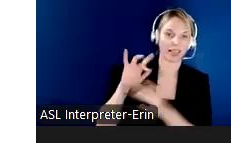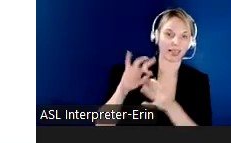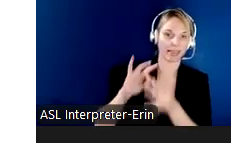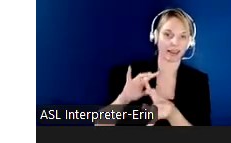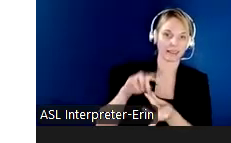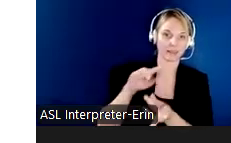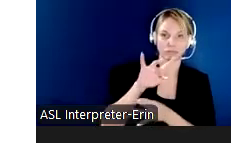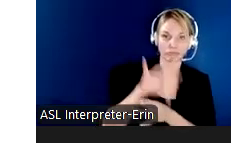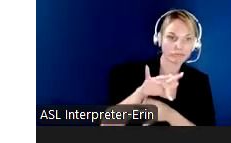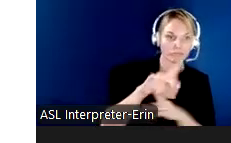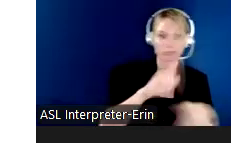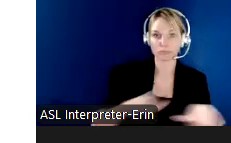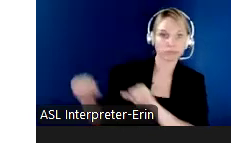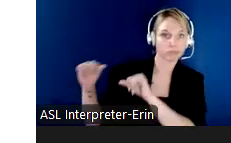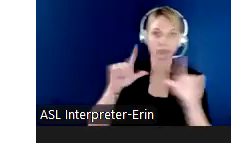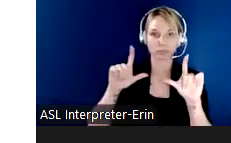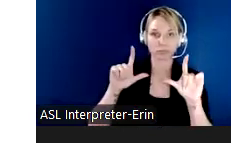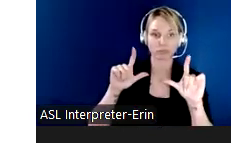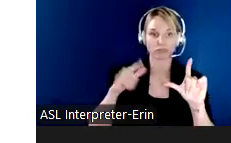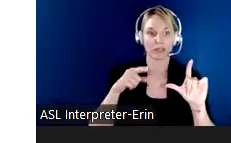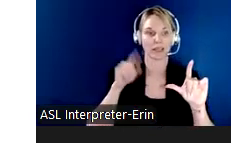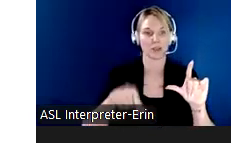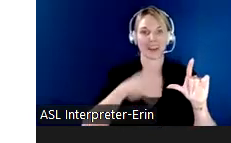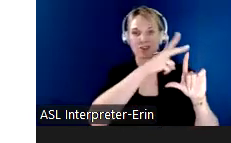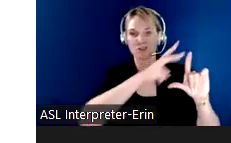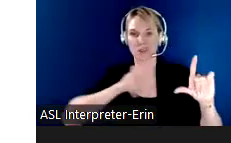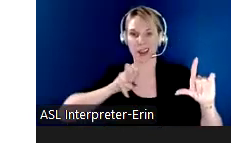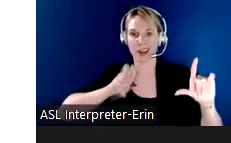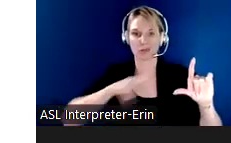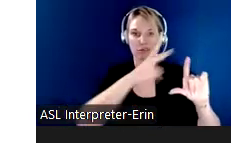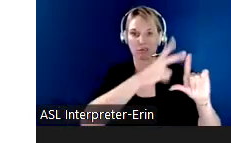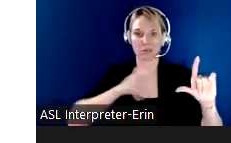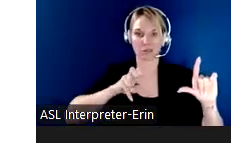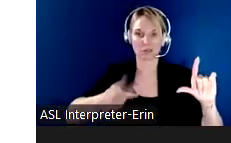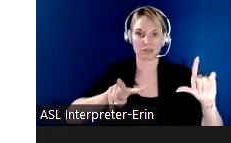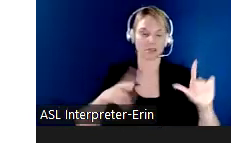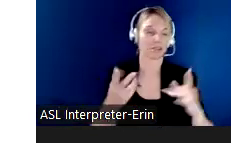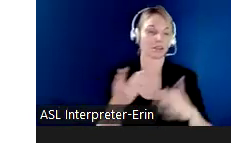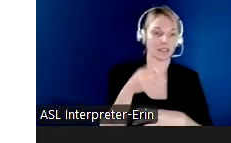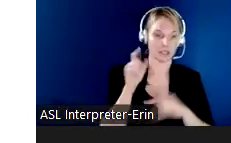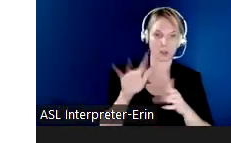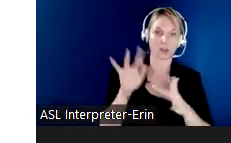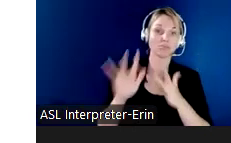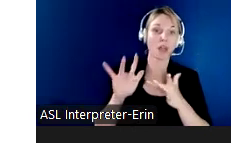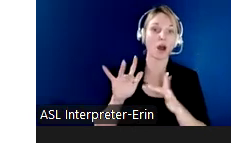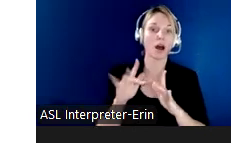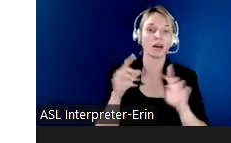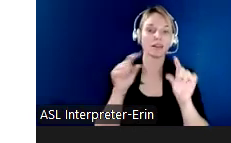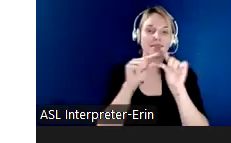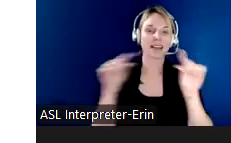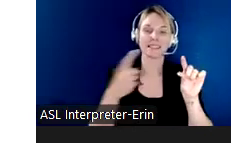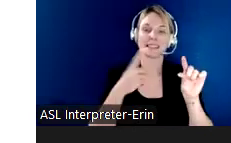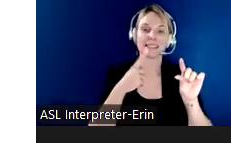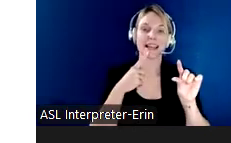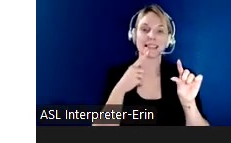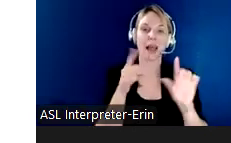here, and there's this box where you can just drag and drop any files you have. You may also click that choose file link right here, and that will